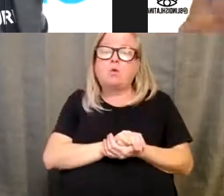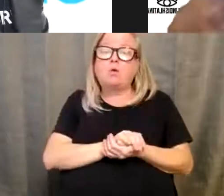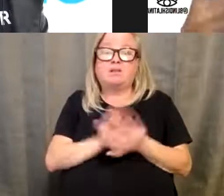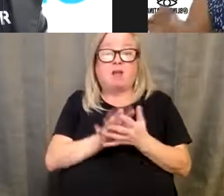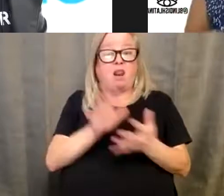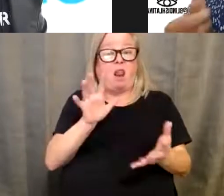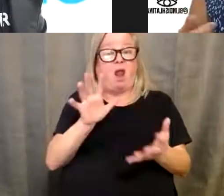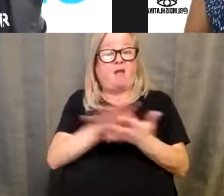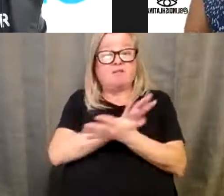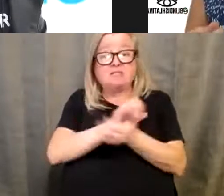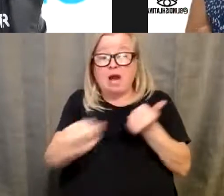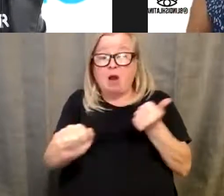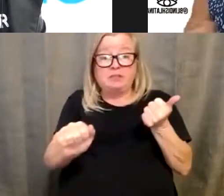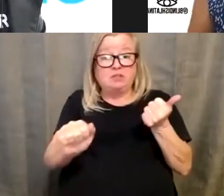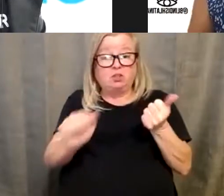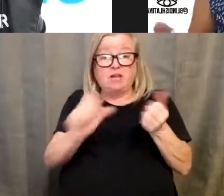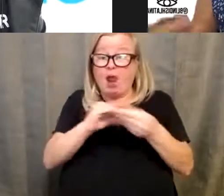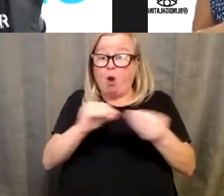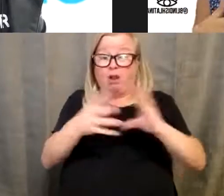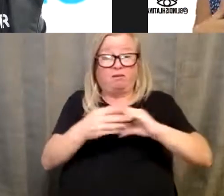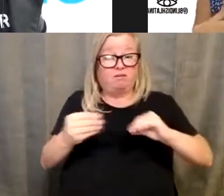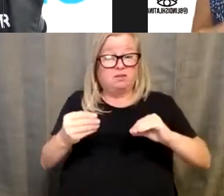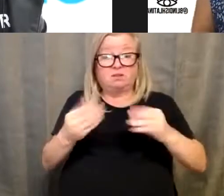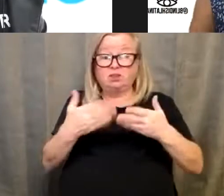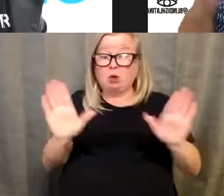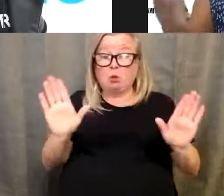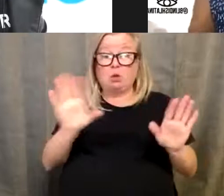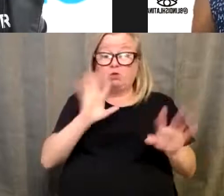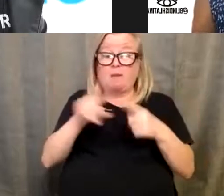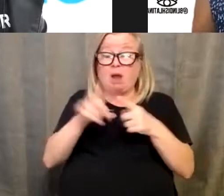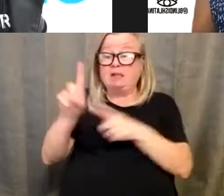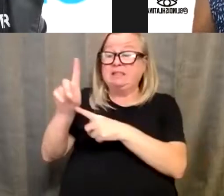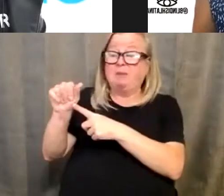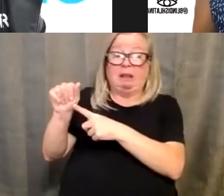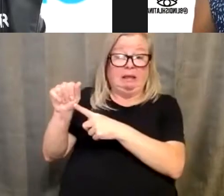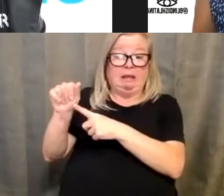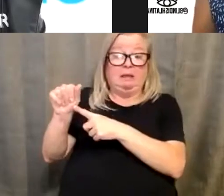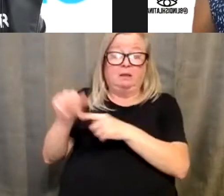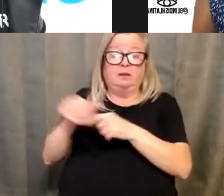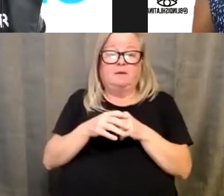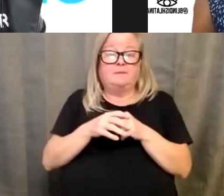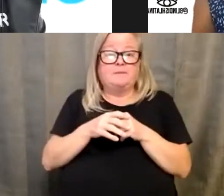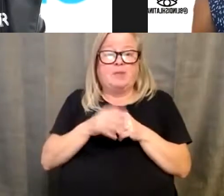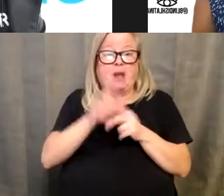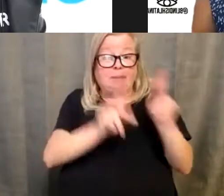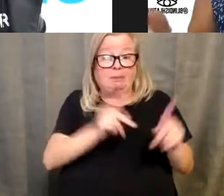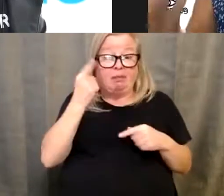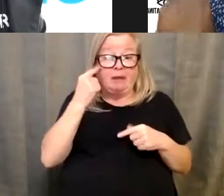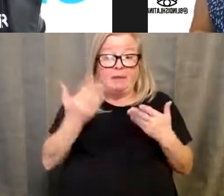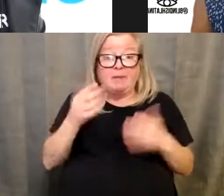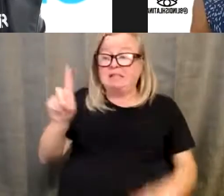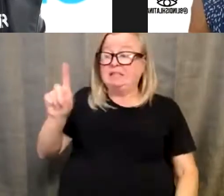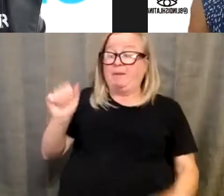a lot of damaging narratives in general about disability. For example, people might think that the disabled